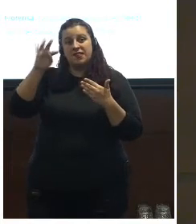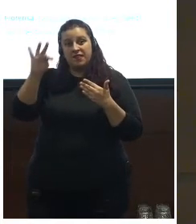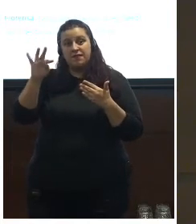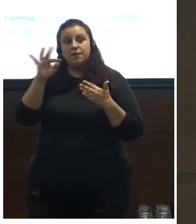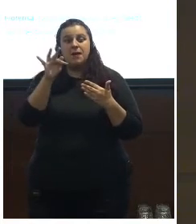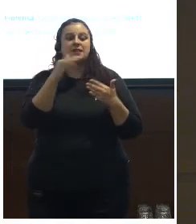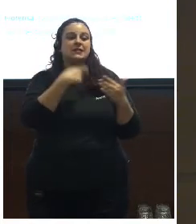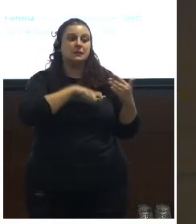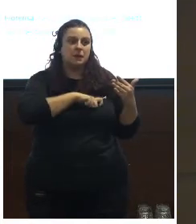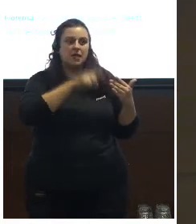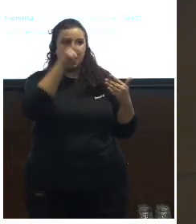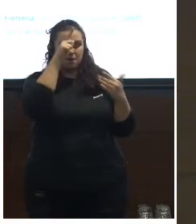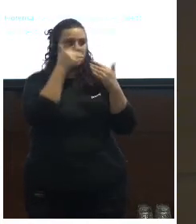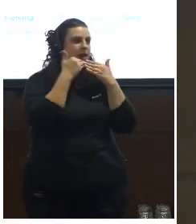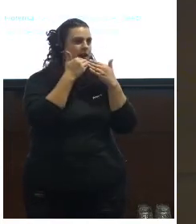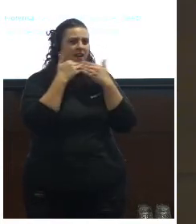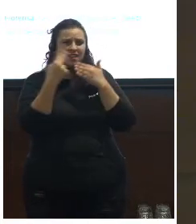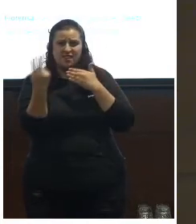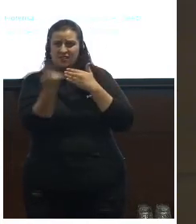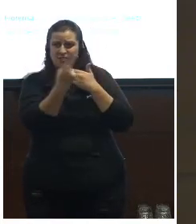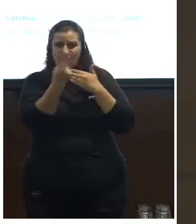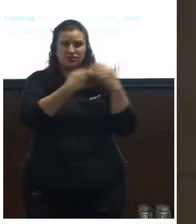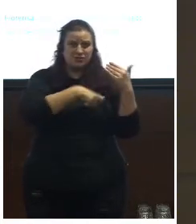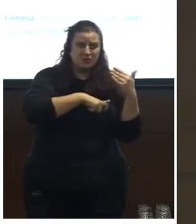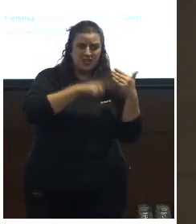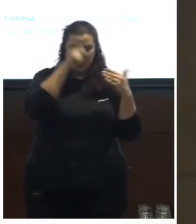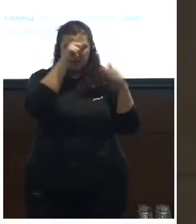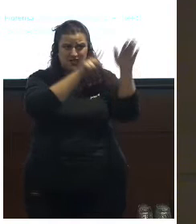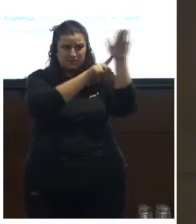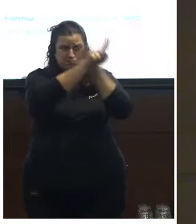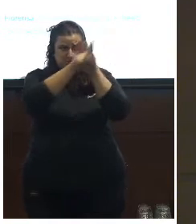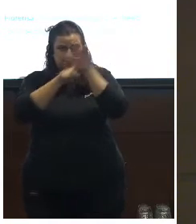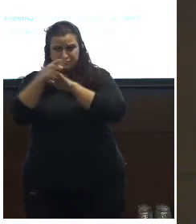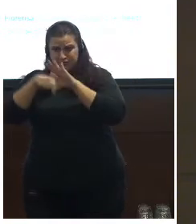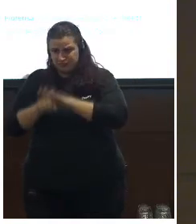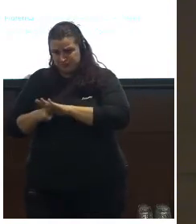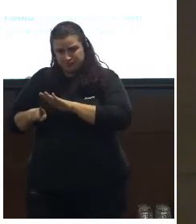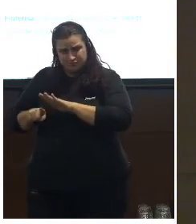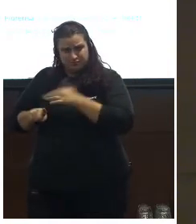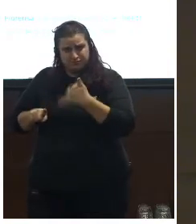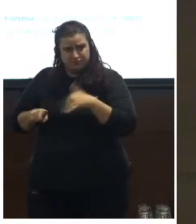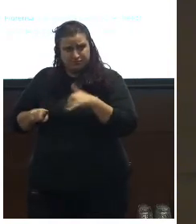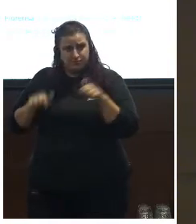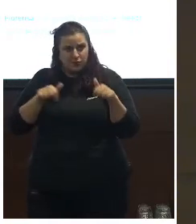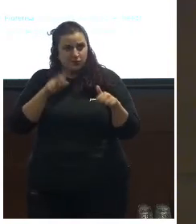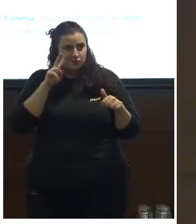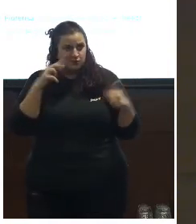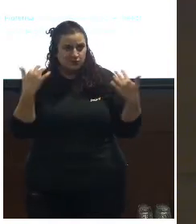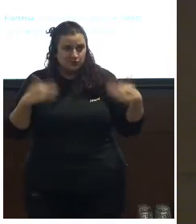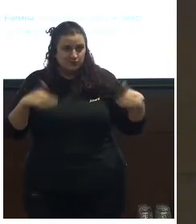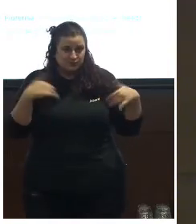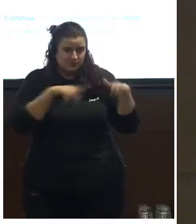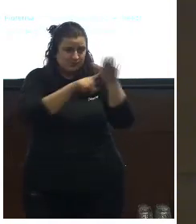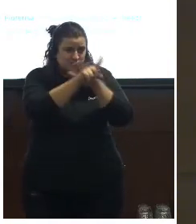Europe in accessible travel. And we heard that today, and I can see it in the last 15